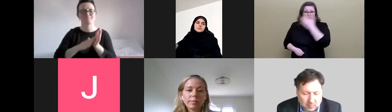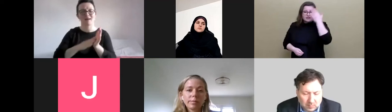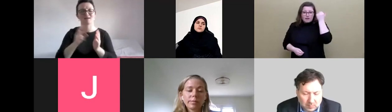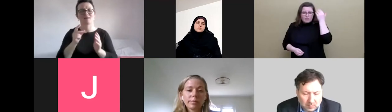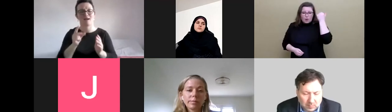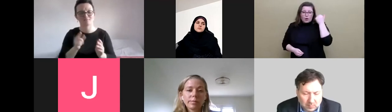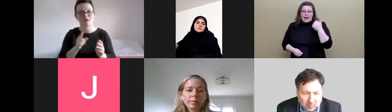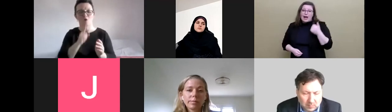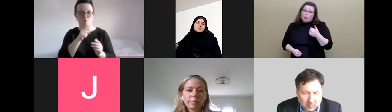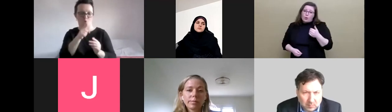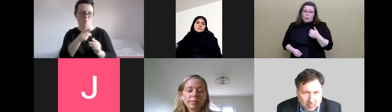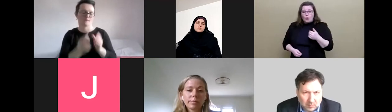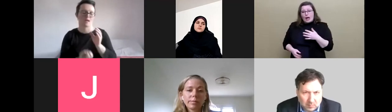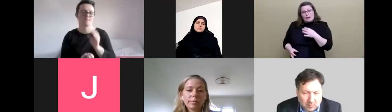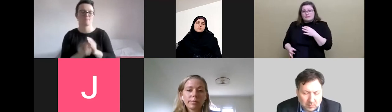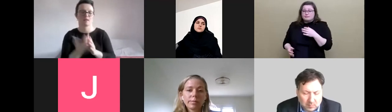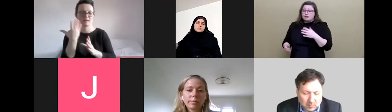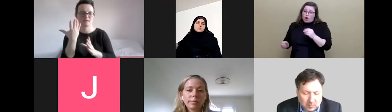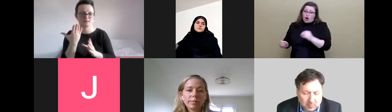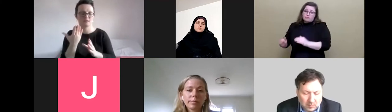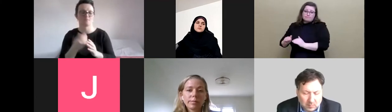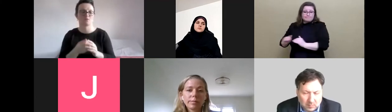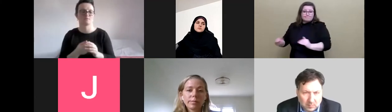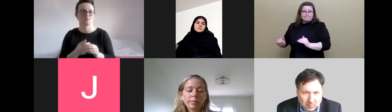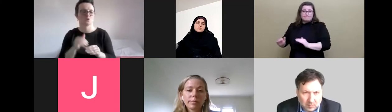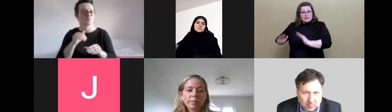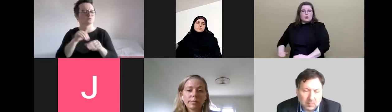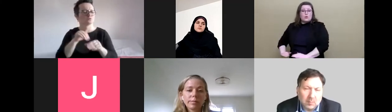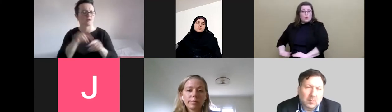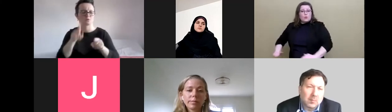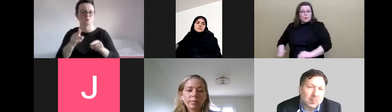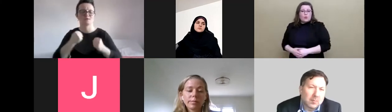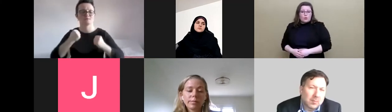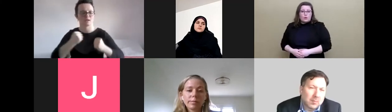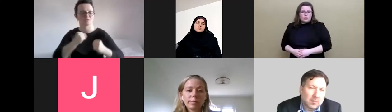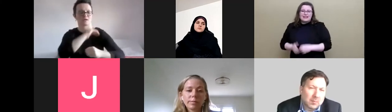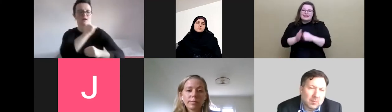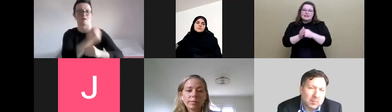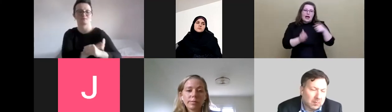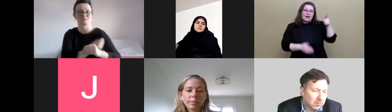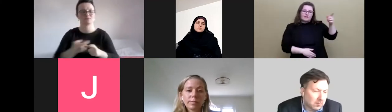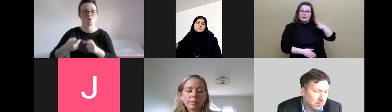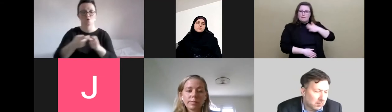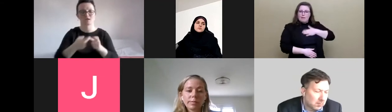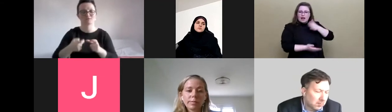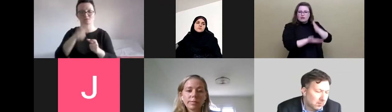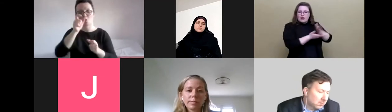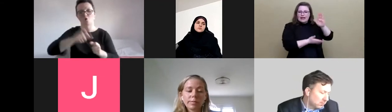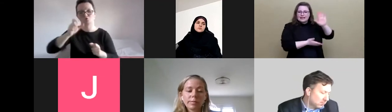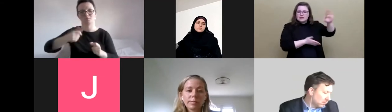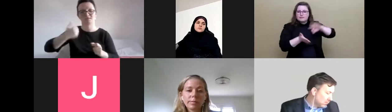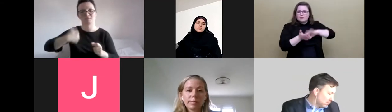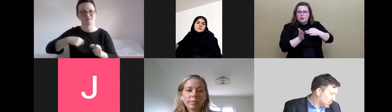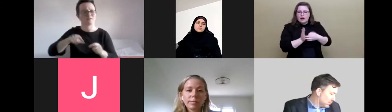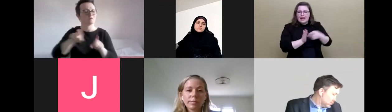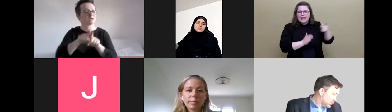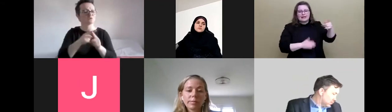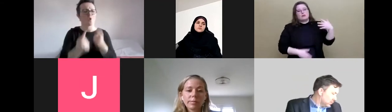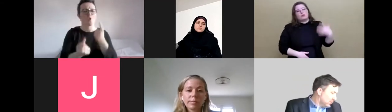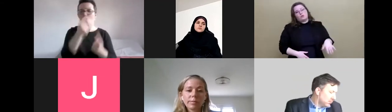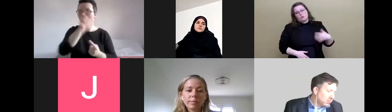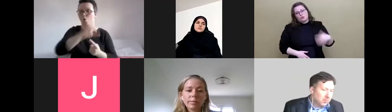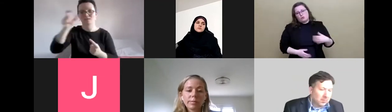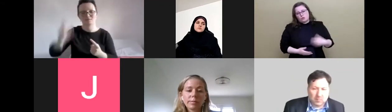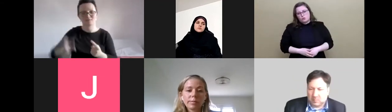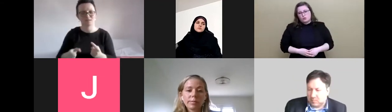level yet. This is why the MyRight project actually works